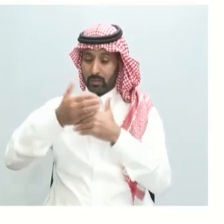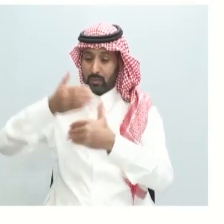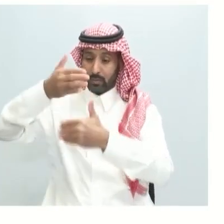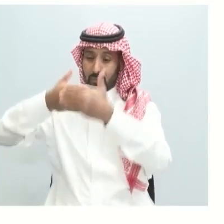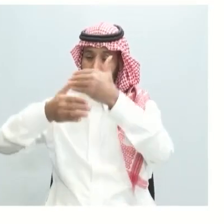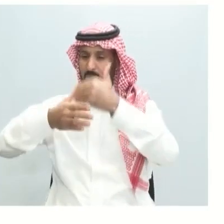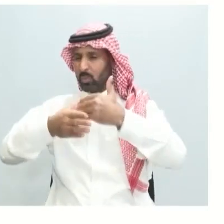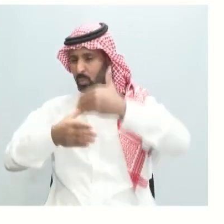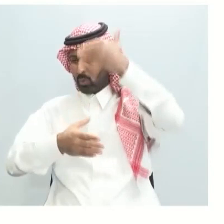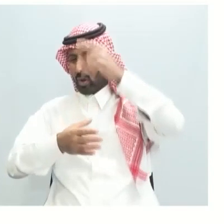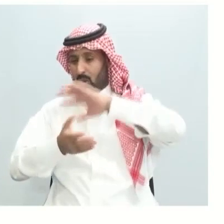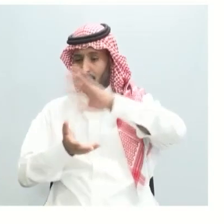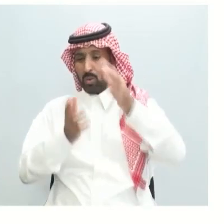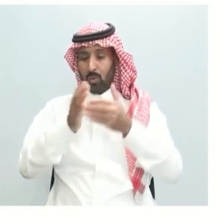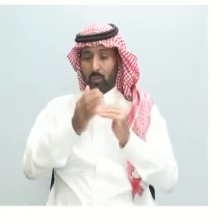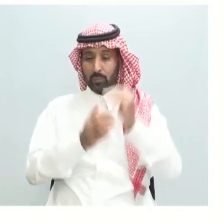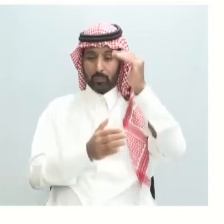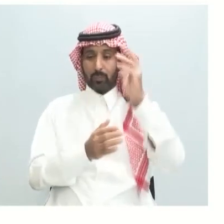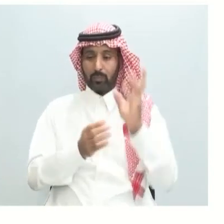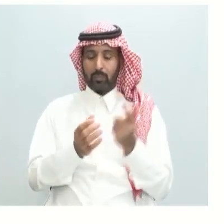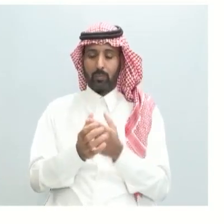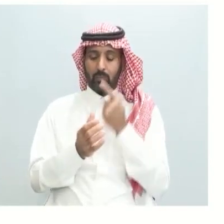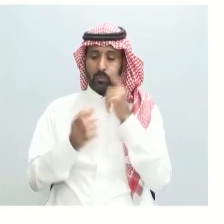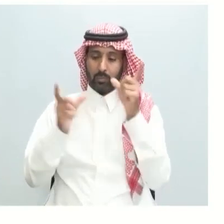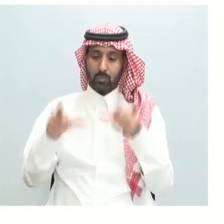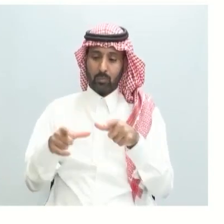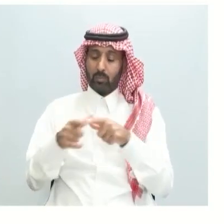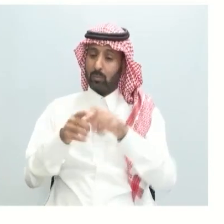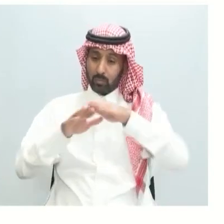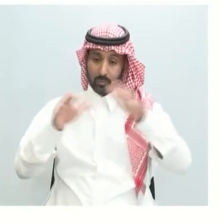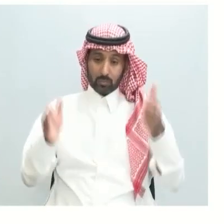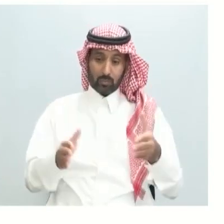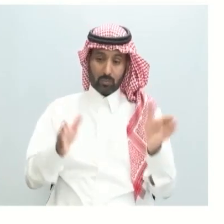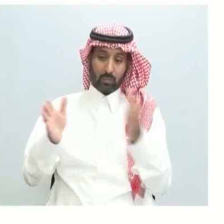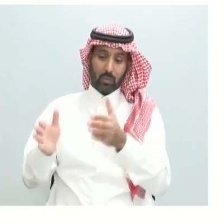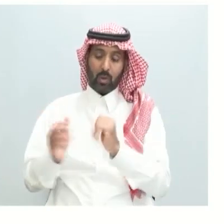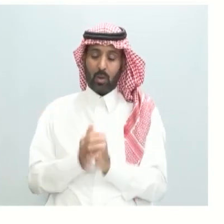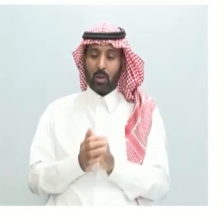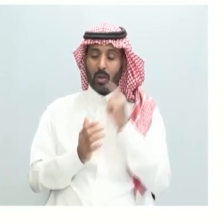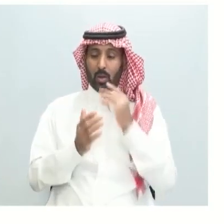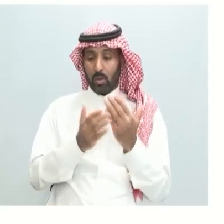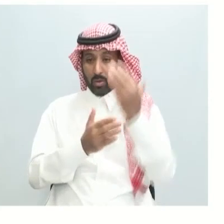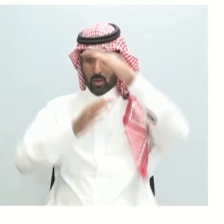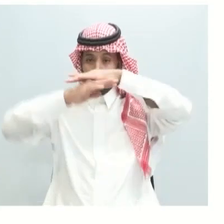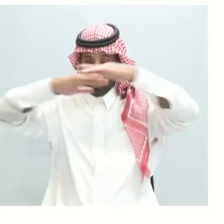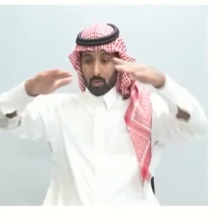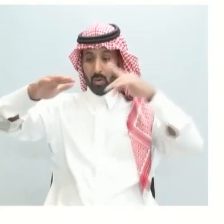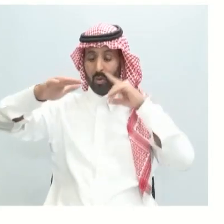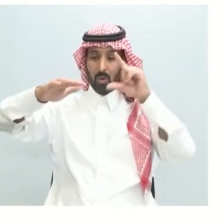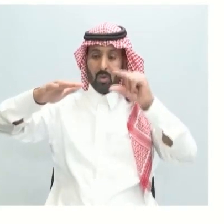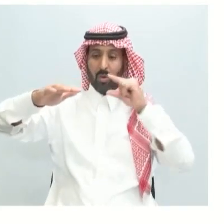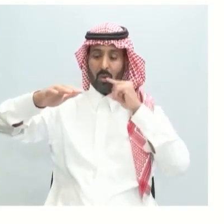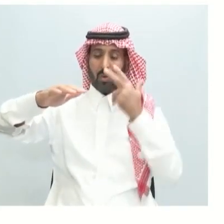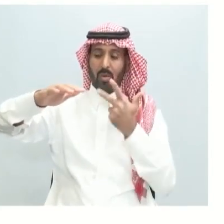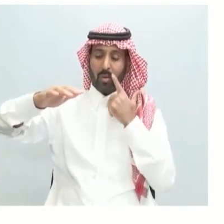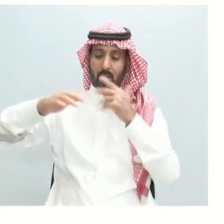world, but not all of them are large enough to use as residence or office space. The skyscraper accommodates more than